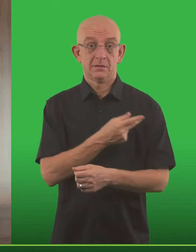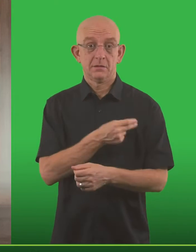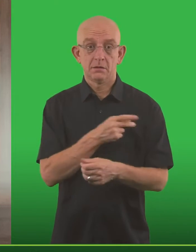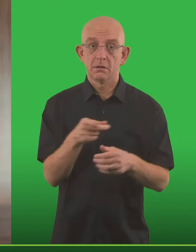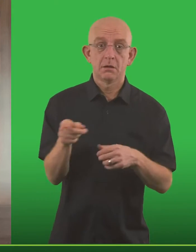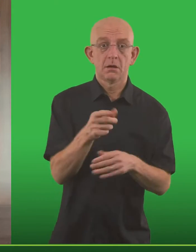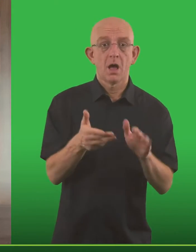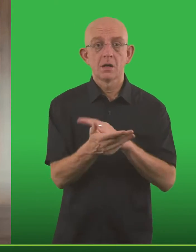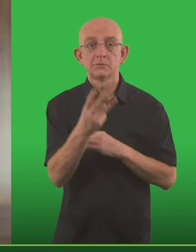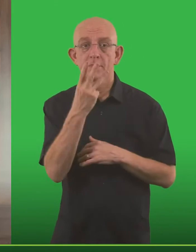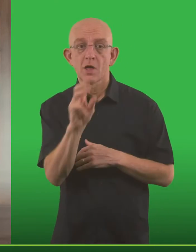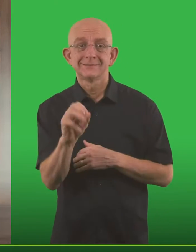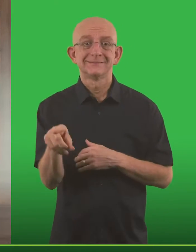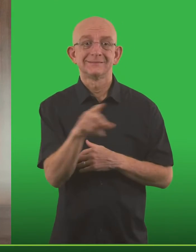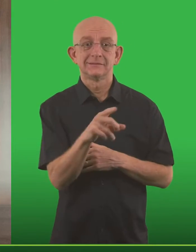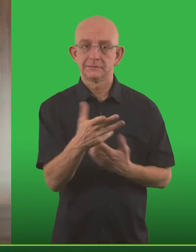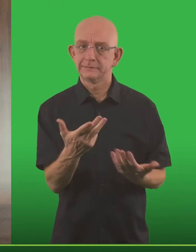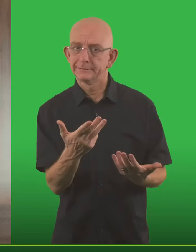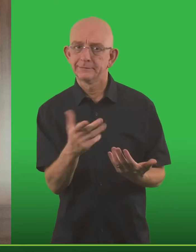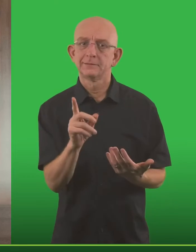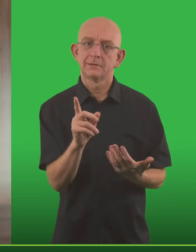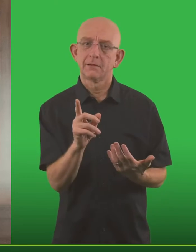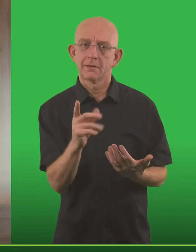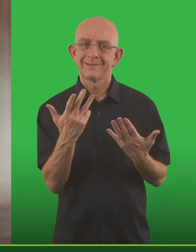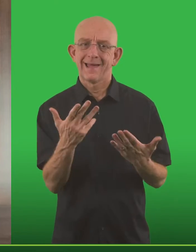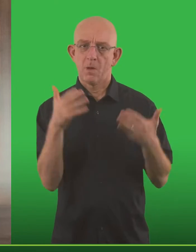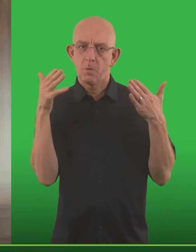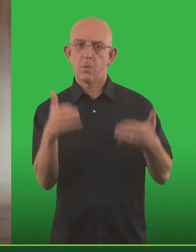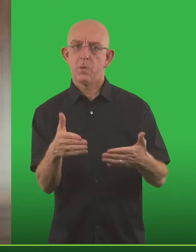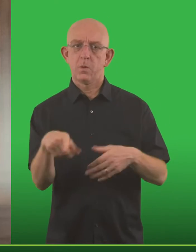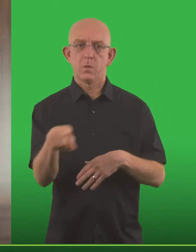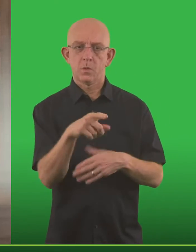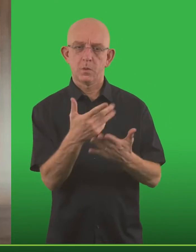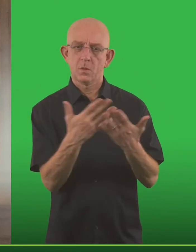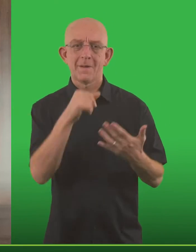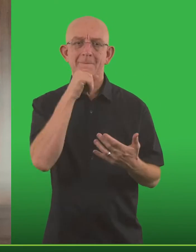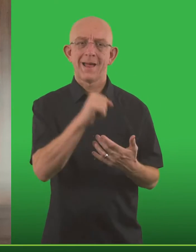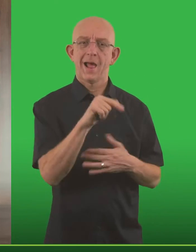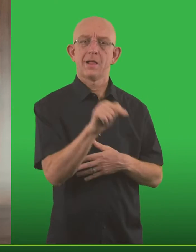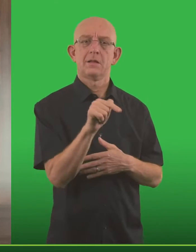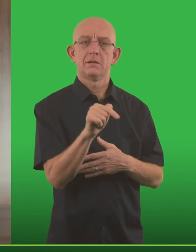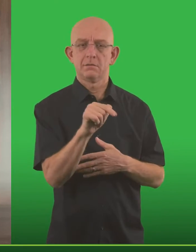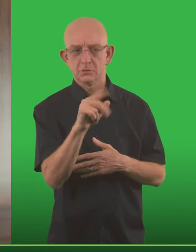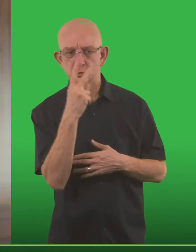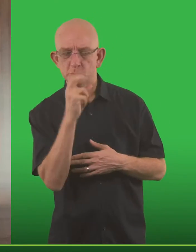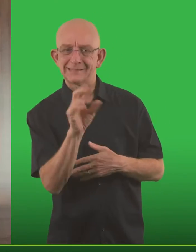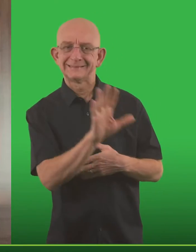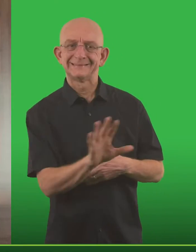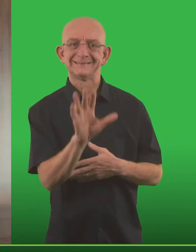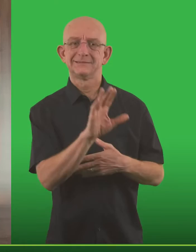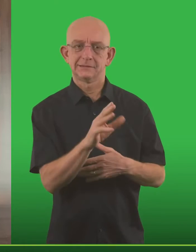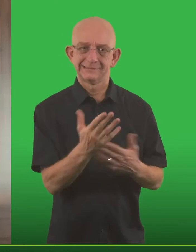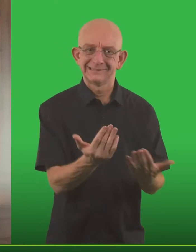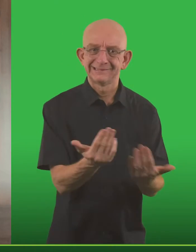for getting vaccination into the arms of people under 30. So it's a big area of focus now, especially men, and especially under